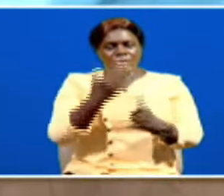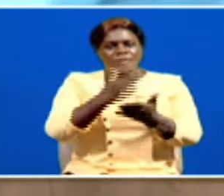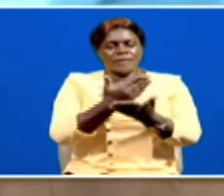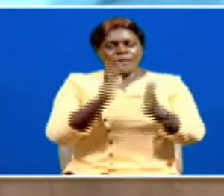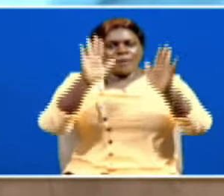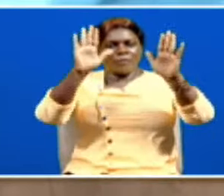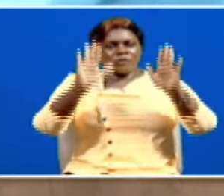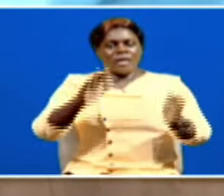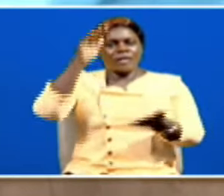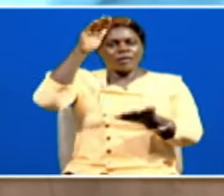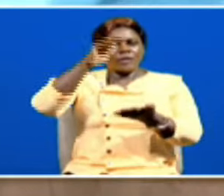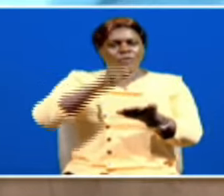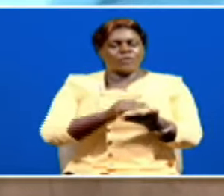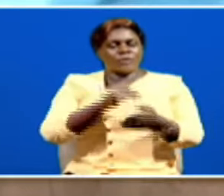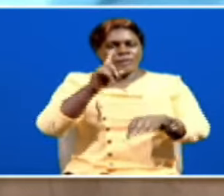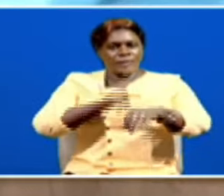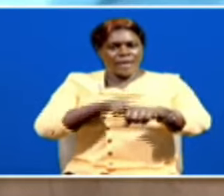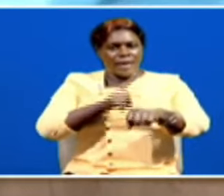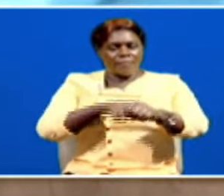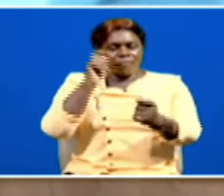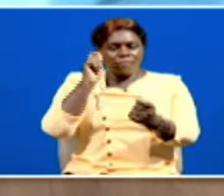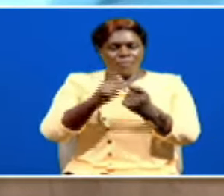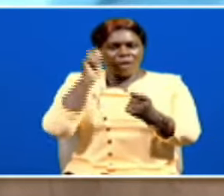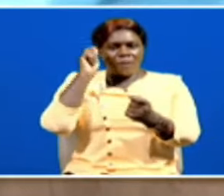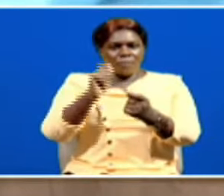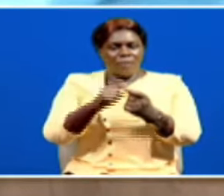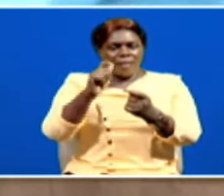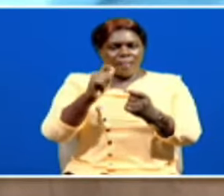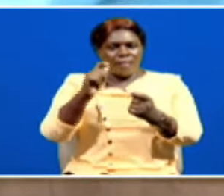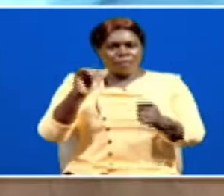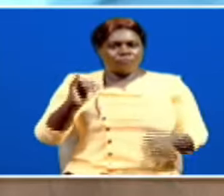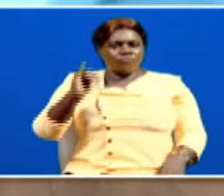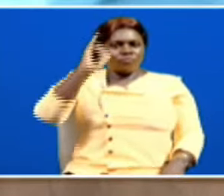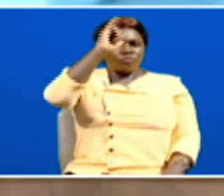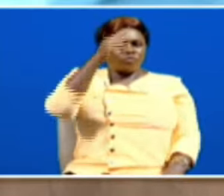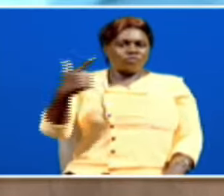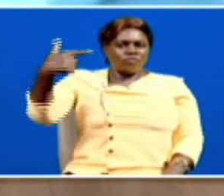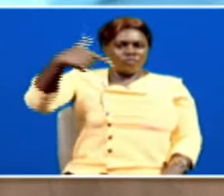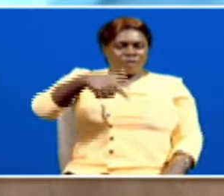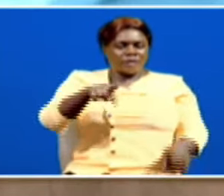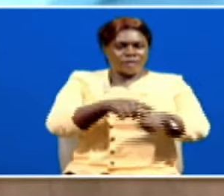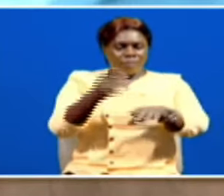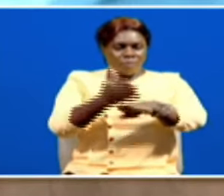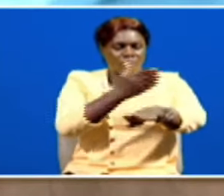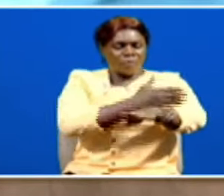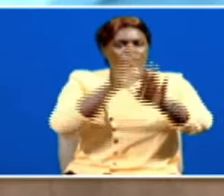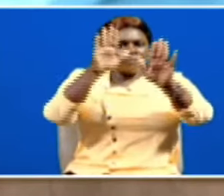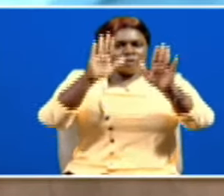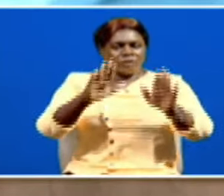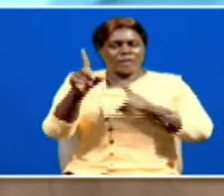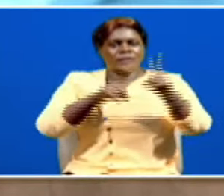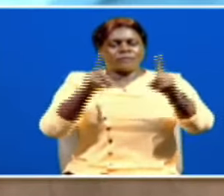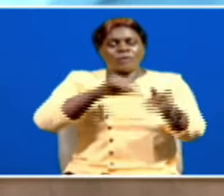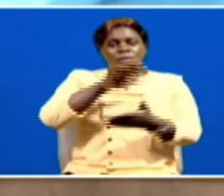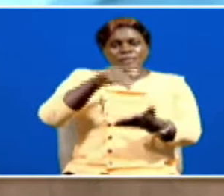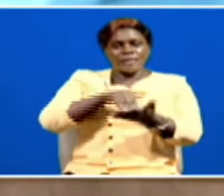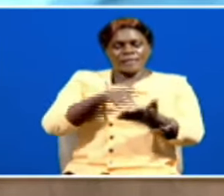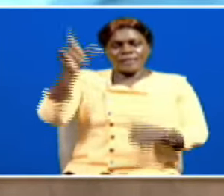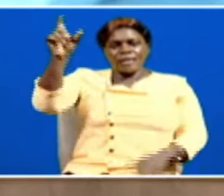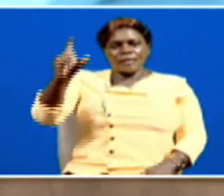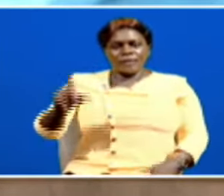significantly reduce the turnaround time for testing Jet A fuel. This improvement positions Kenya as a crucial transport hub in the region.